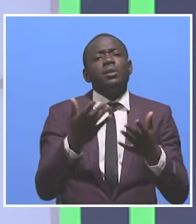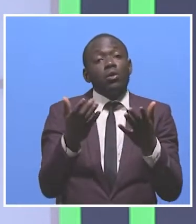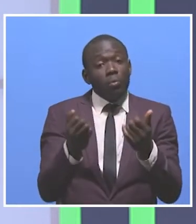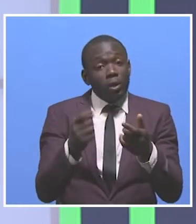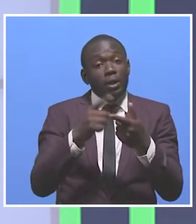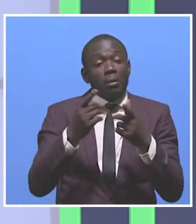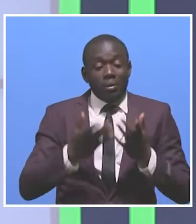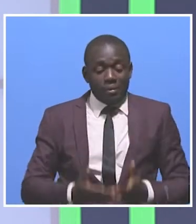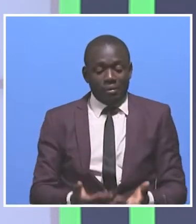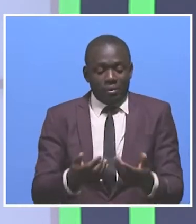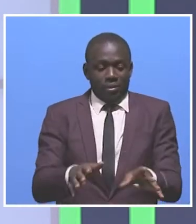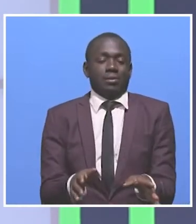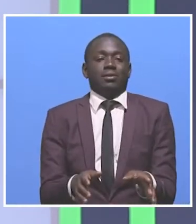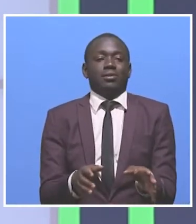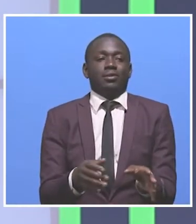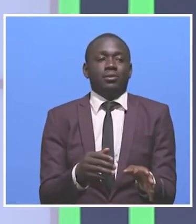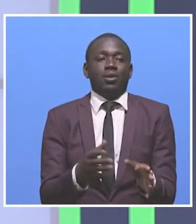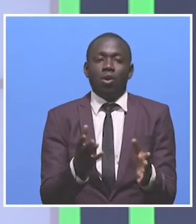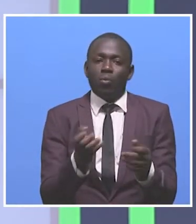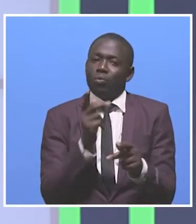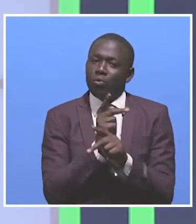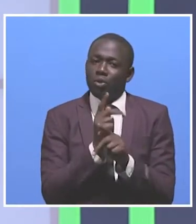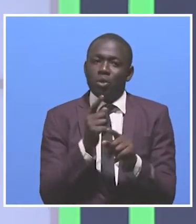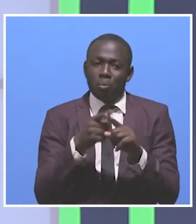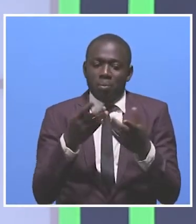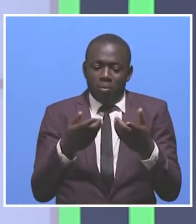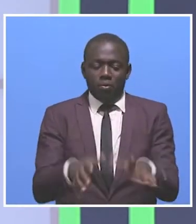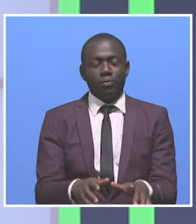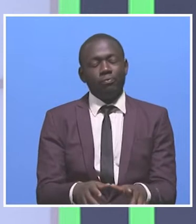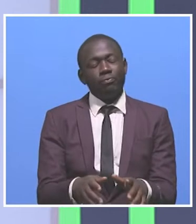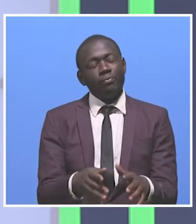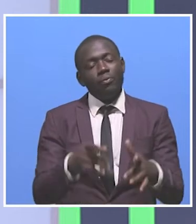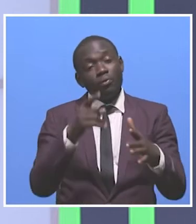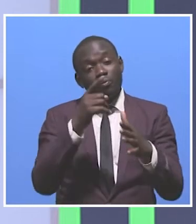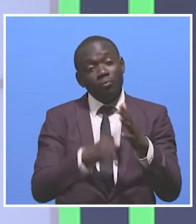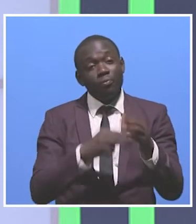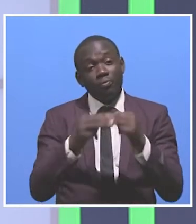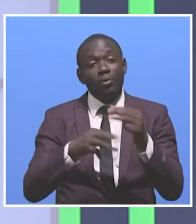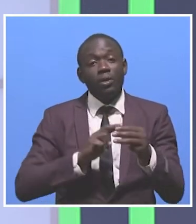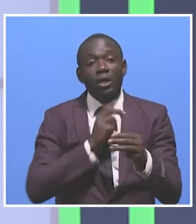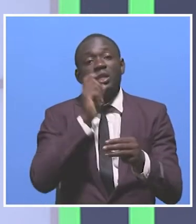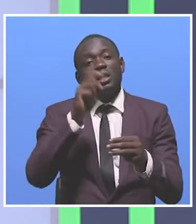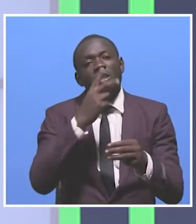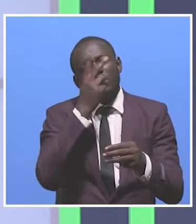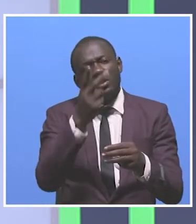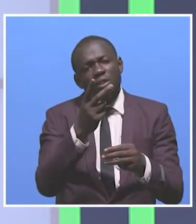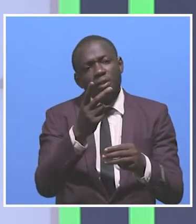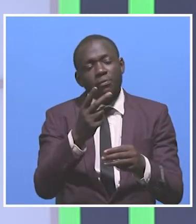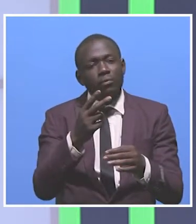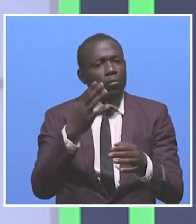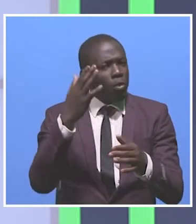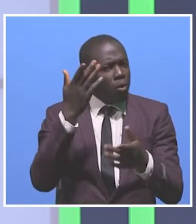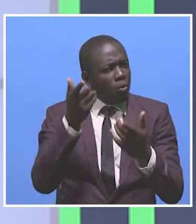it comes out. Okay? So what it is that we need to profile and look at what causes these